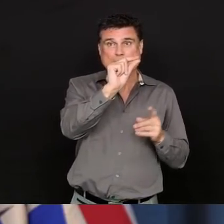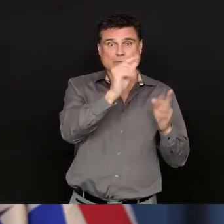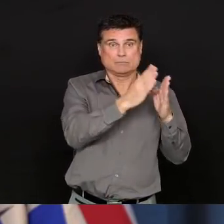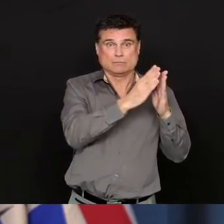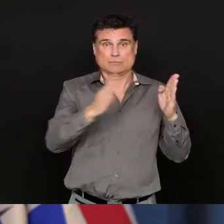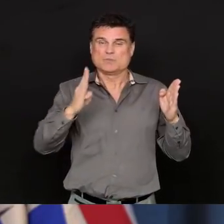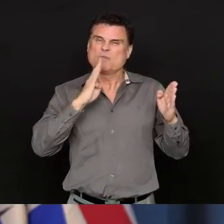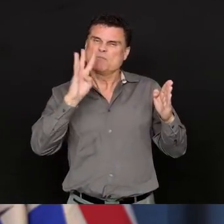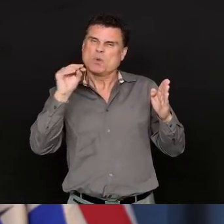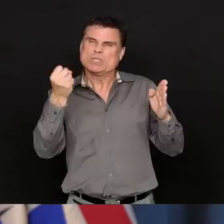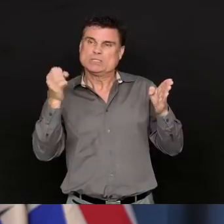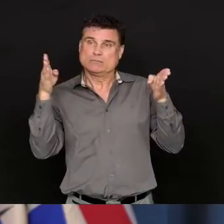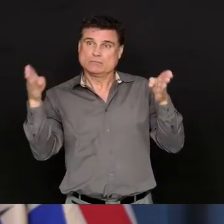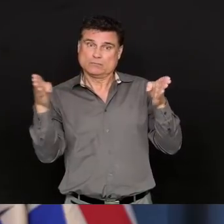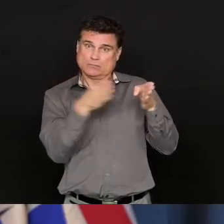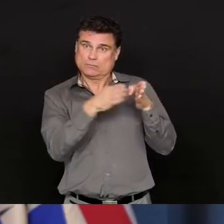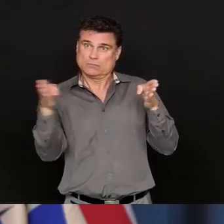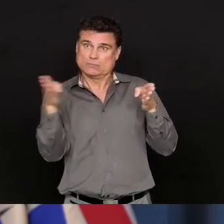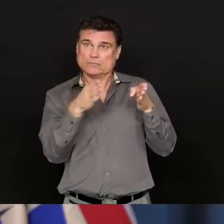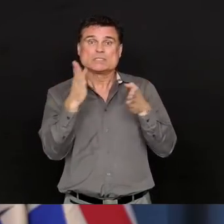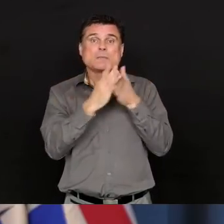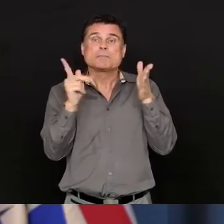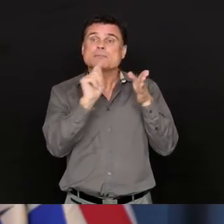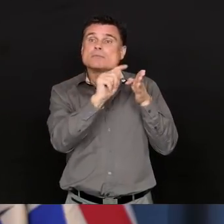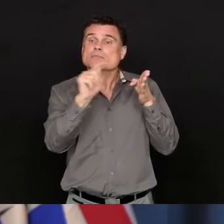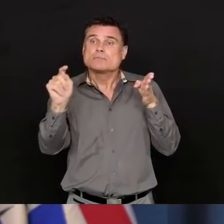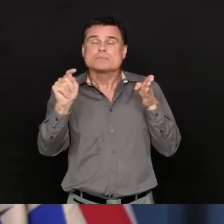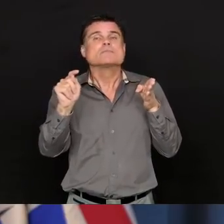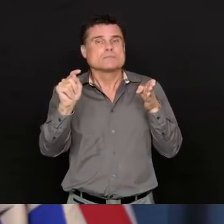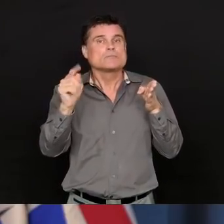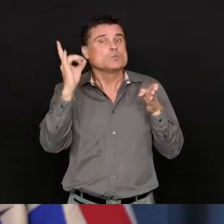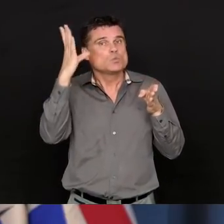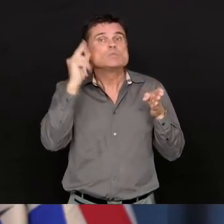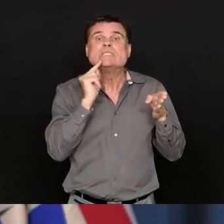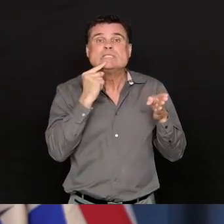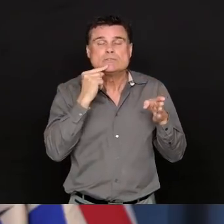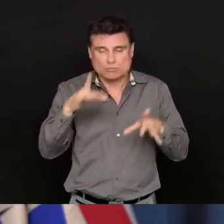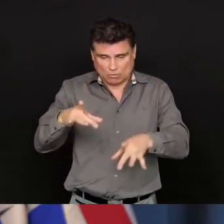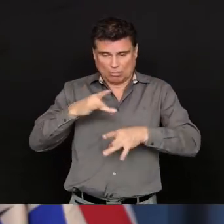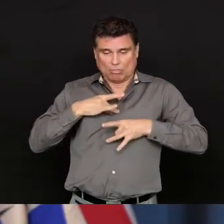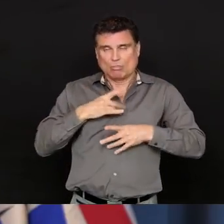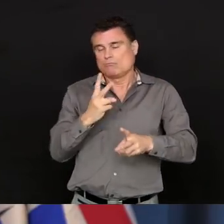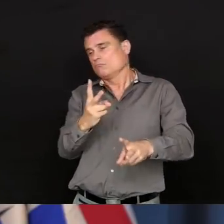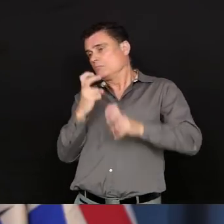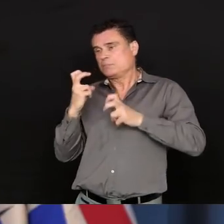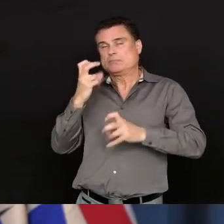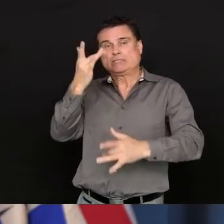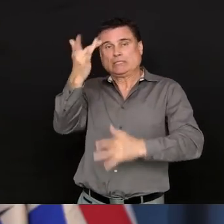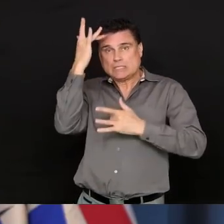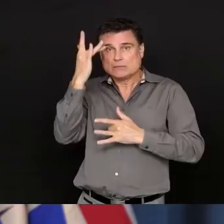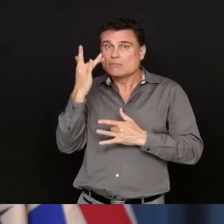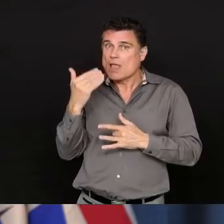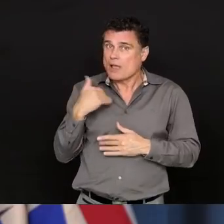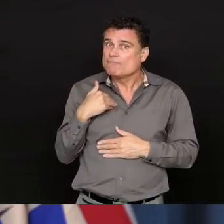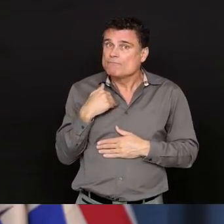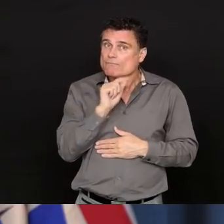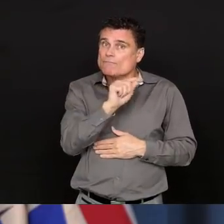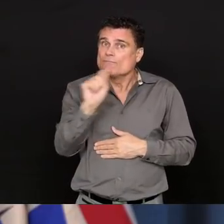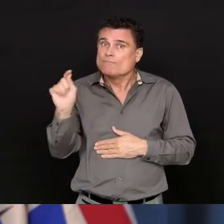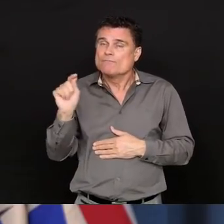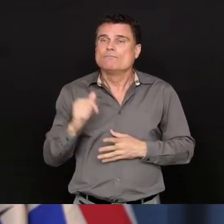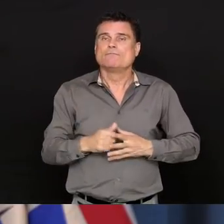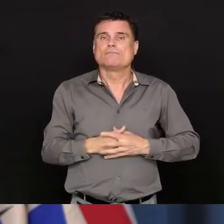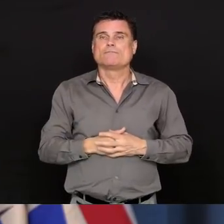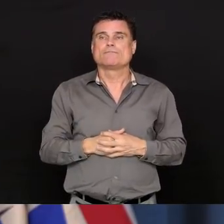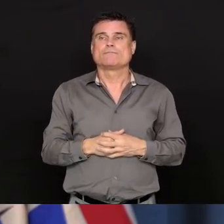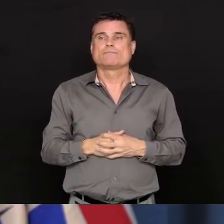Next question comes from Ben Miljure from CTV. Go ahead, please. Hello, Doctor. In speaking with somebody